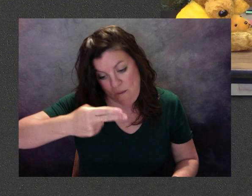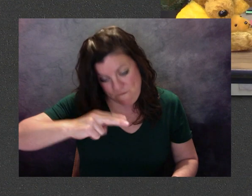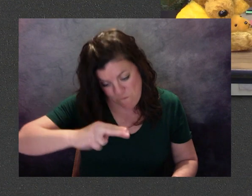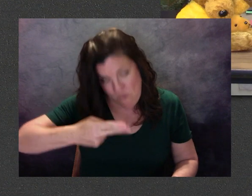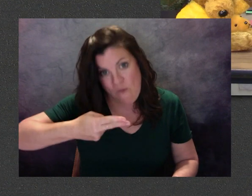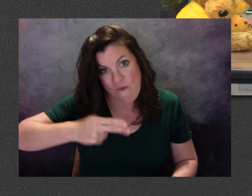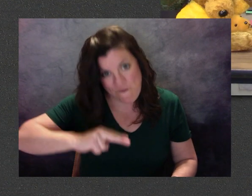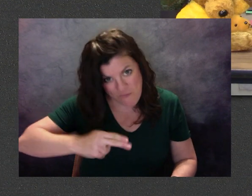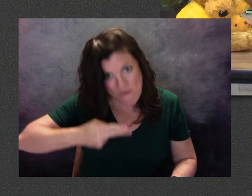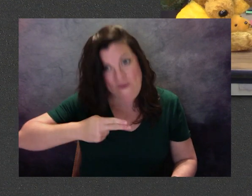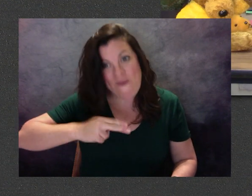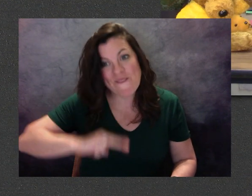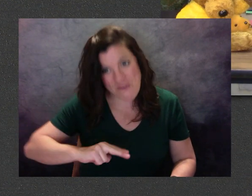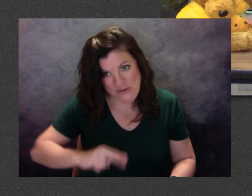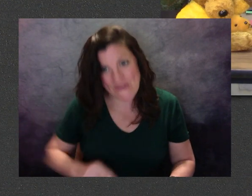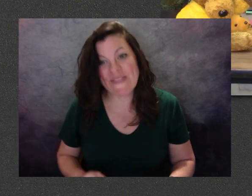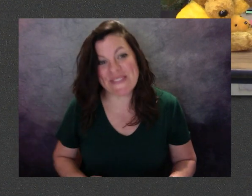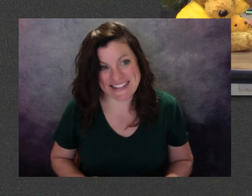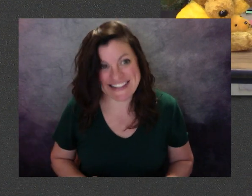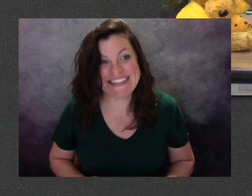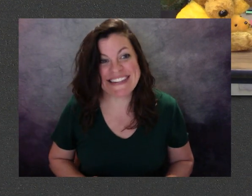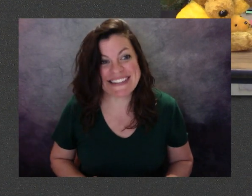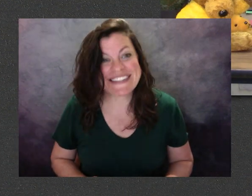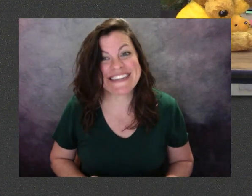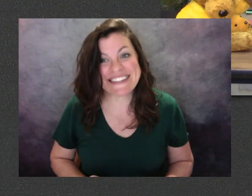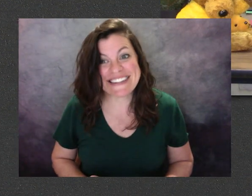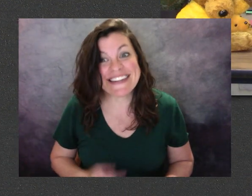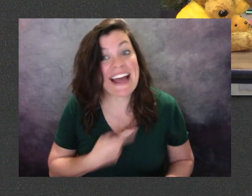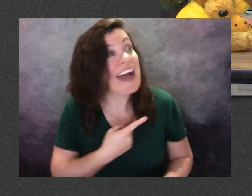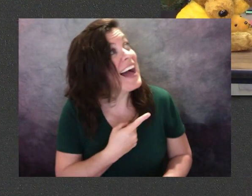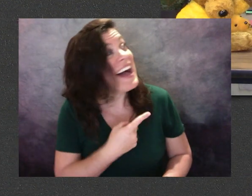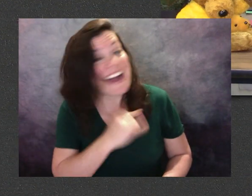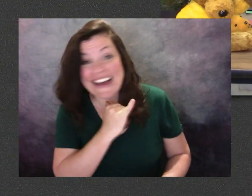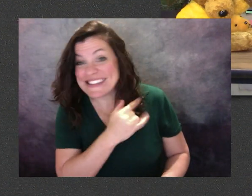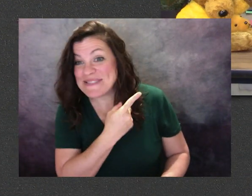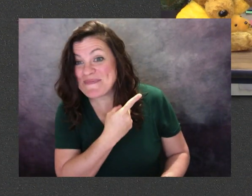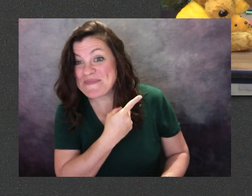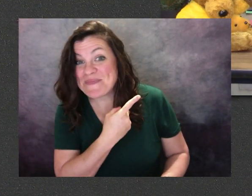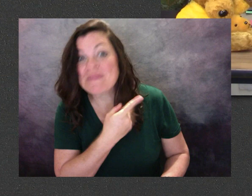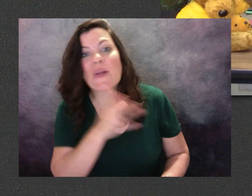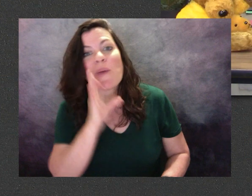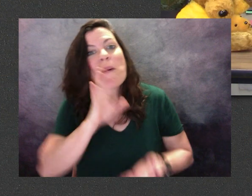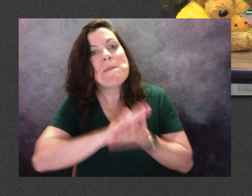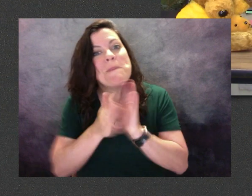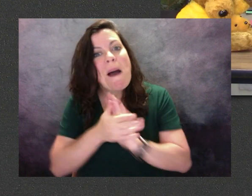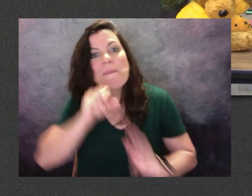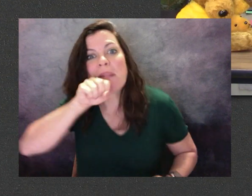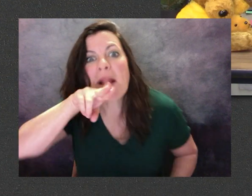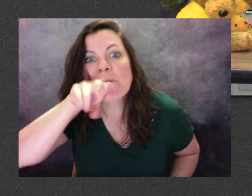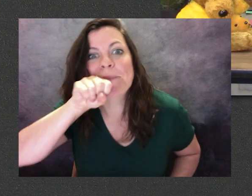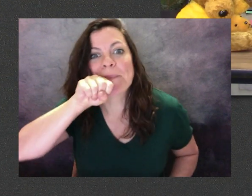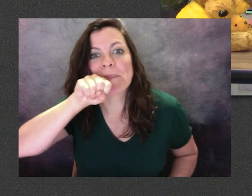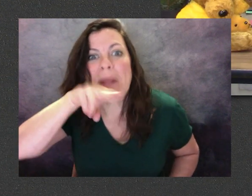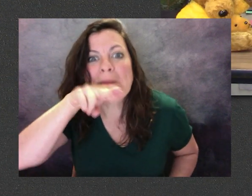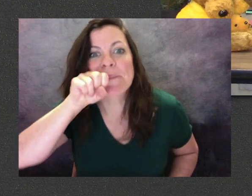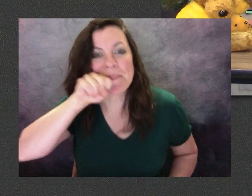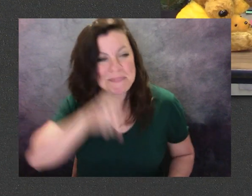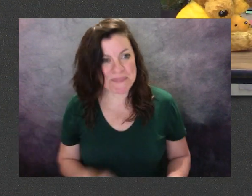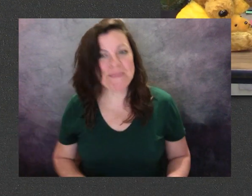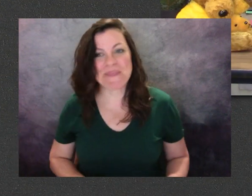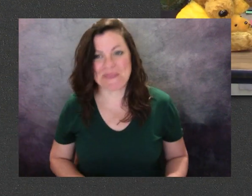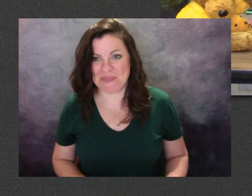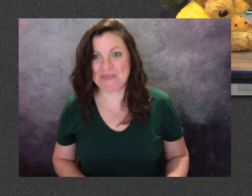like this, and it's gonna be our tongue. It's gonna be the frog's tongue. And our last step, we're just gonna glue it